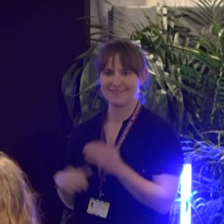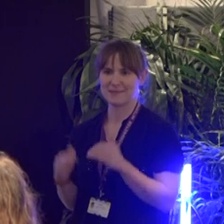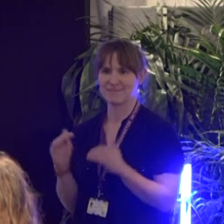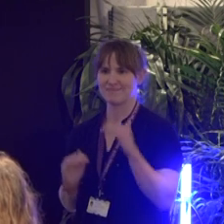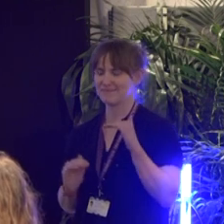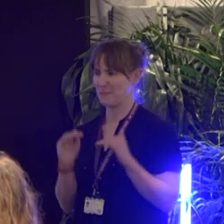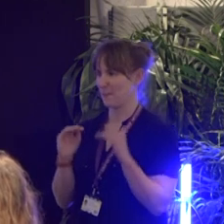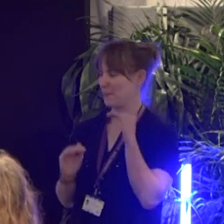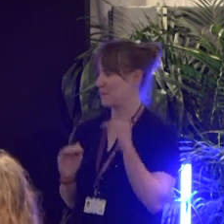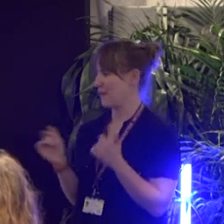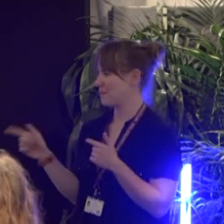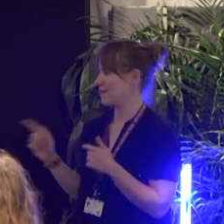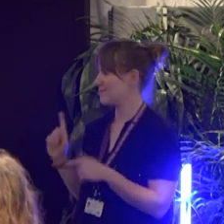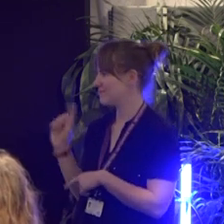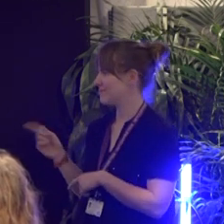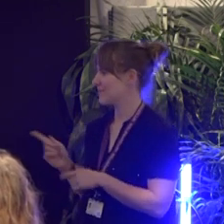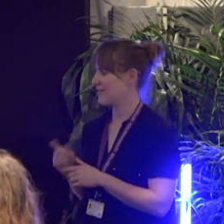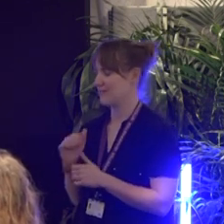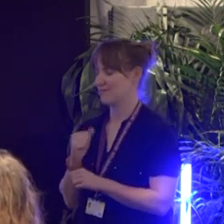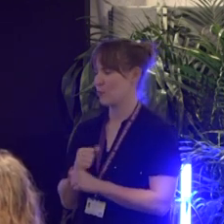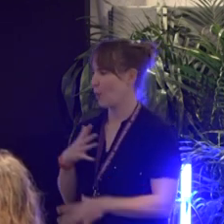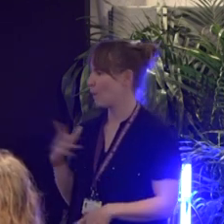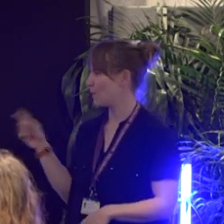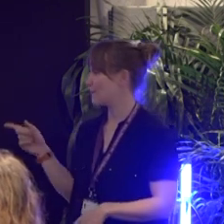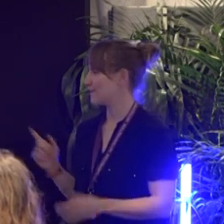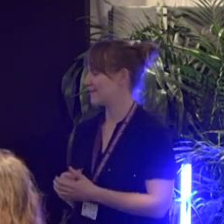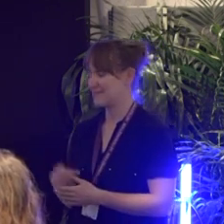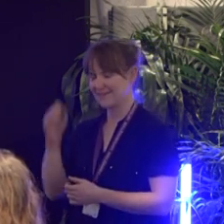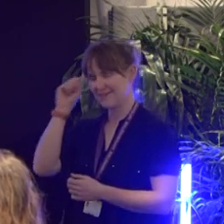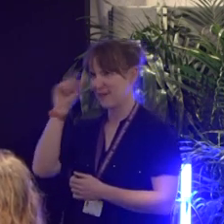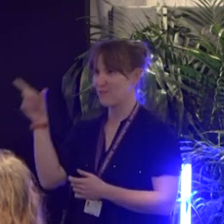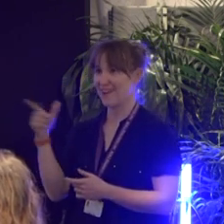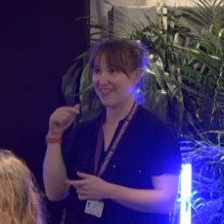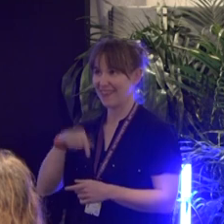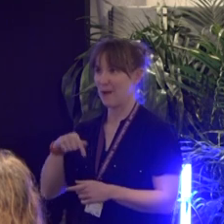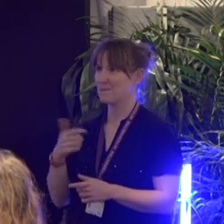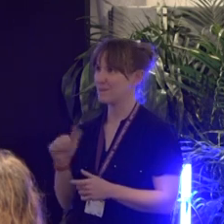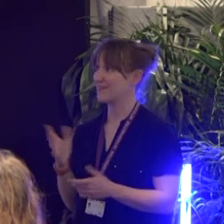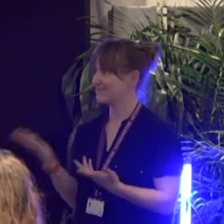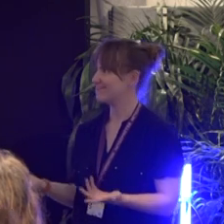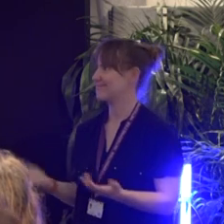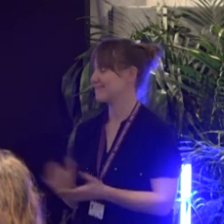Yeah, that's dope. I didn't realize that was what I was doing.